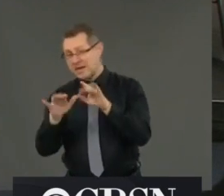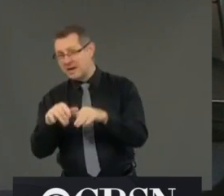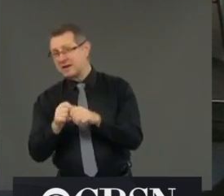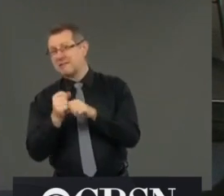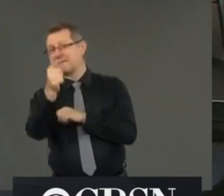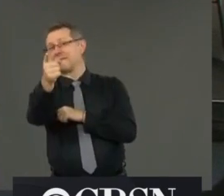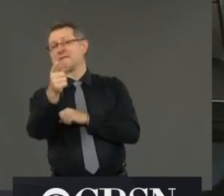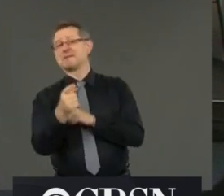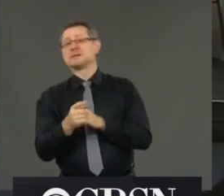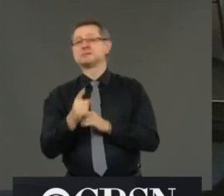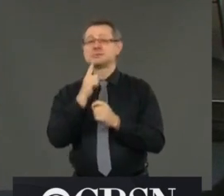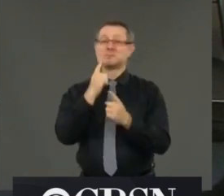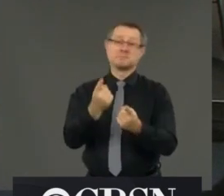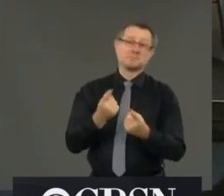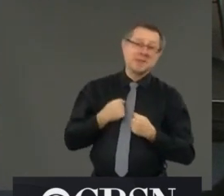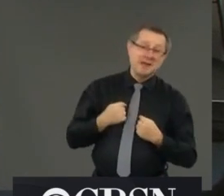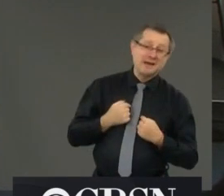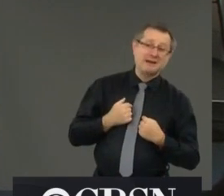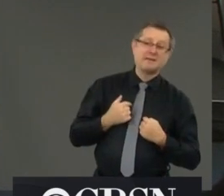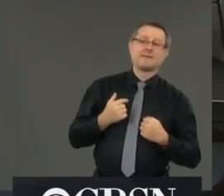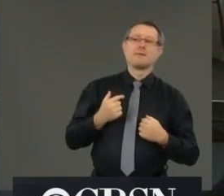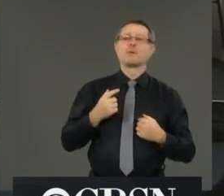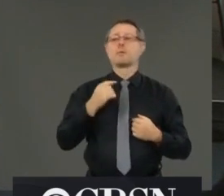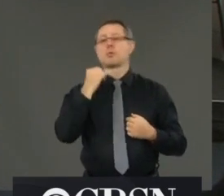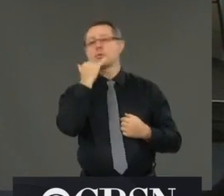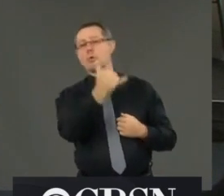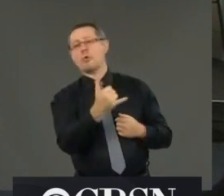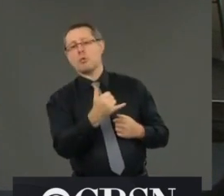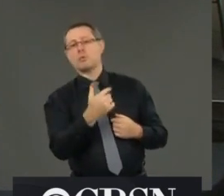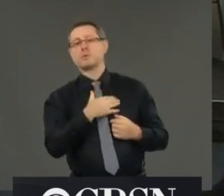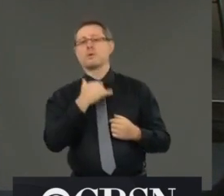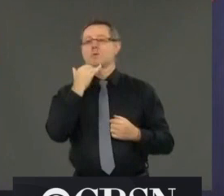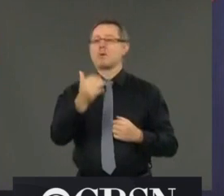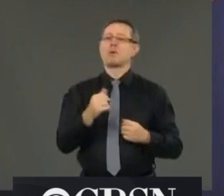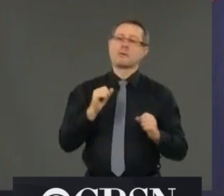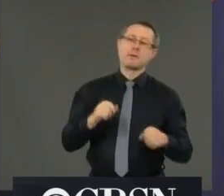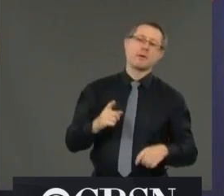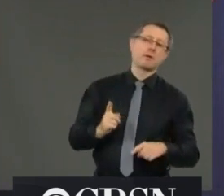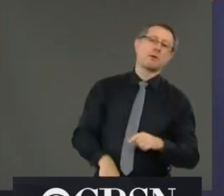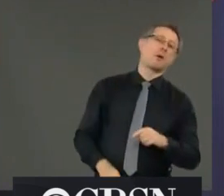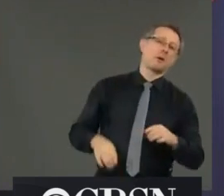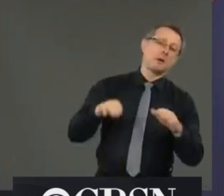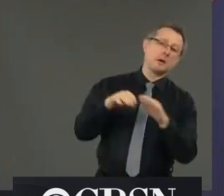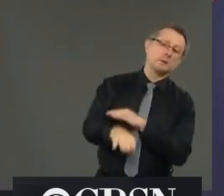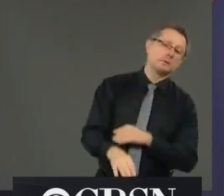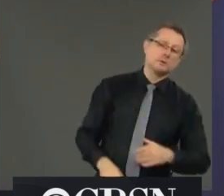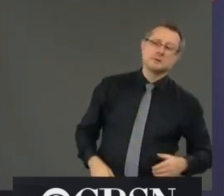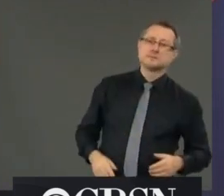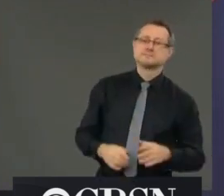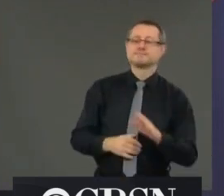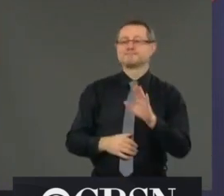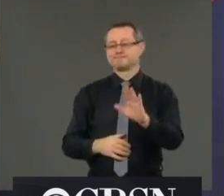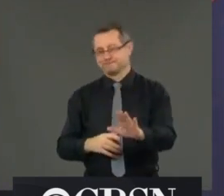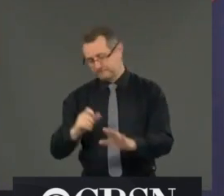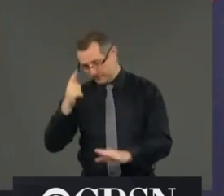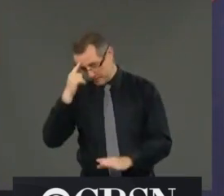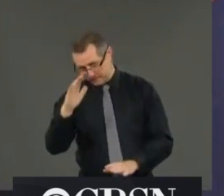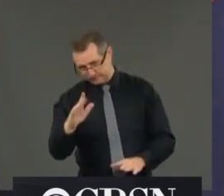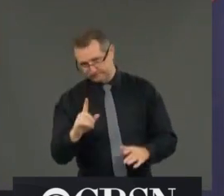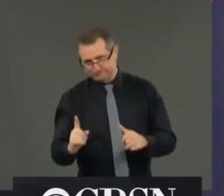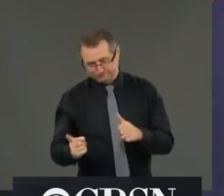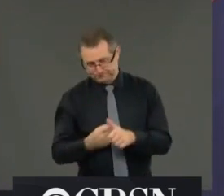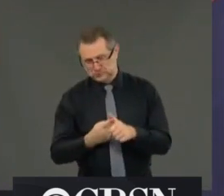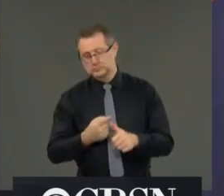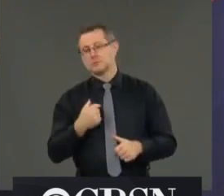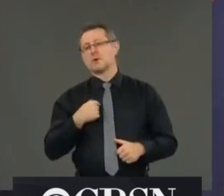says call. And they just still cannot get through Okay. since April. First of all, I get the overall situation. This is